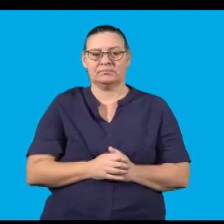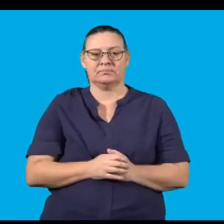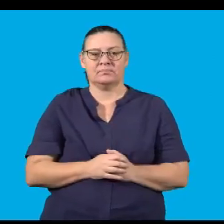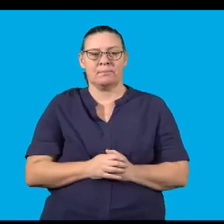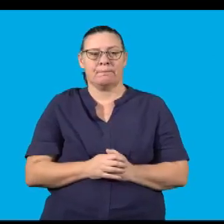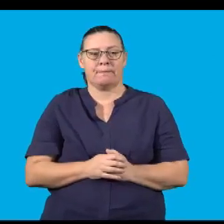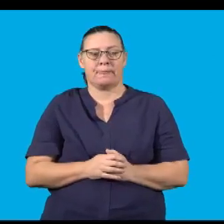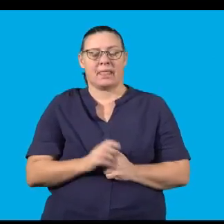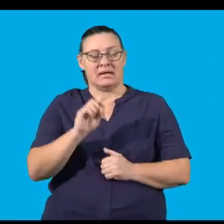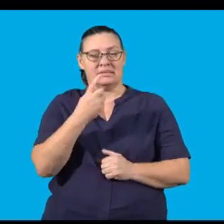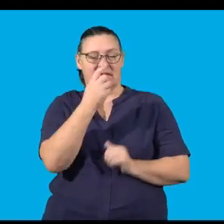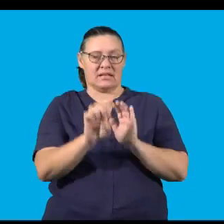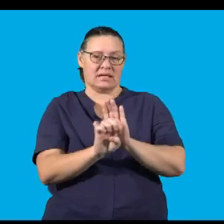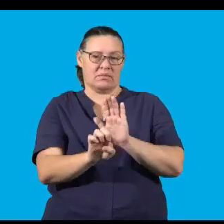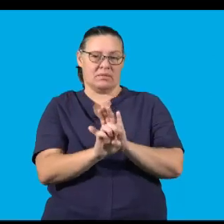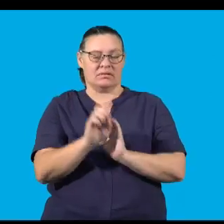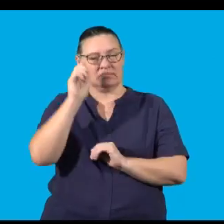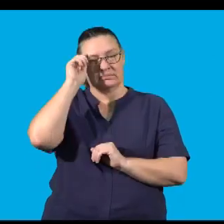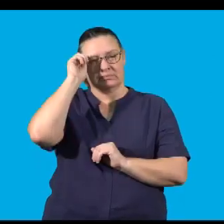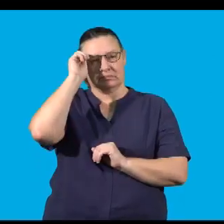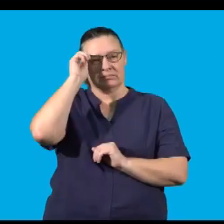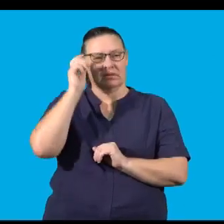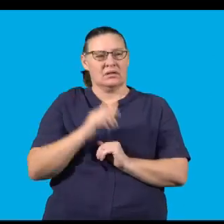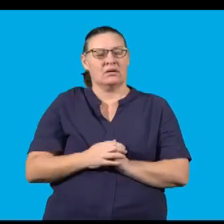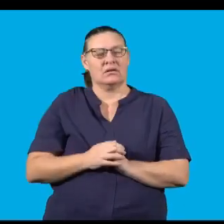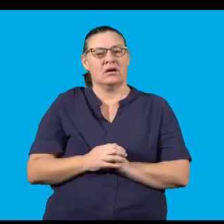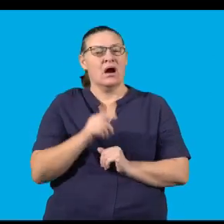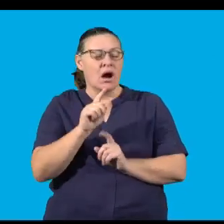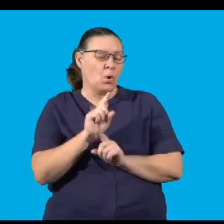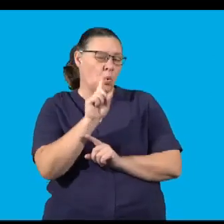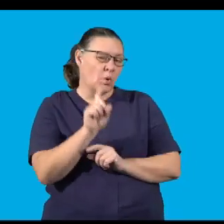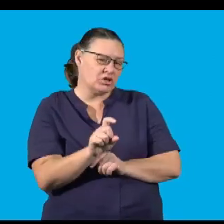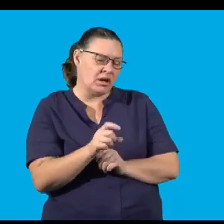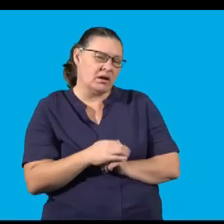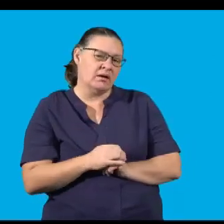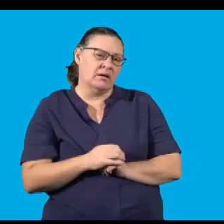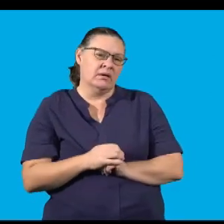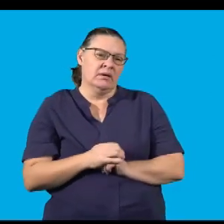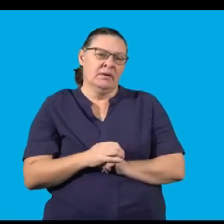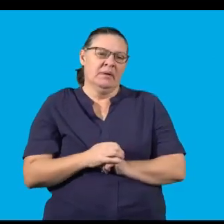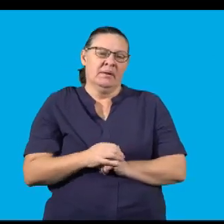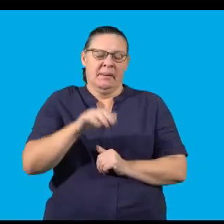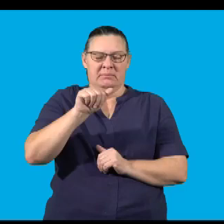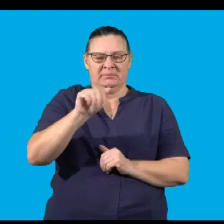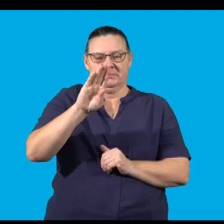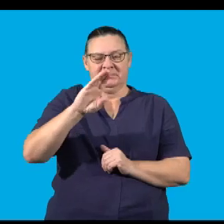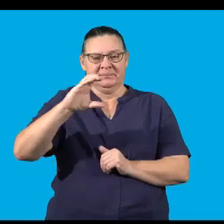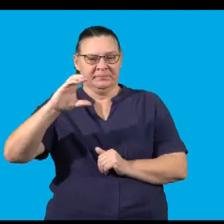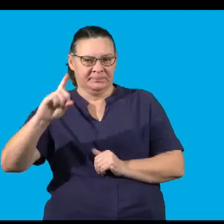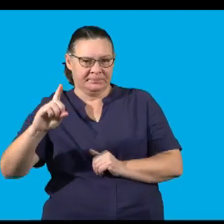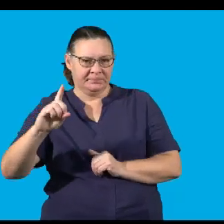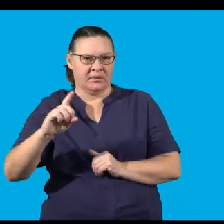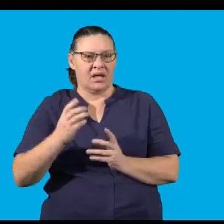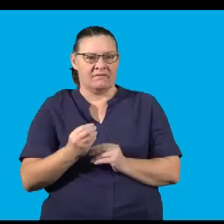well. Let's have a look at our first example. So in this question, they gave you that ABCD